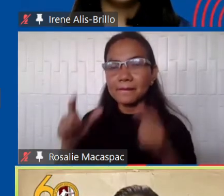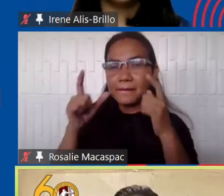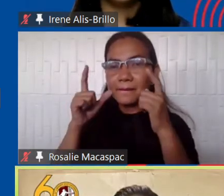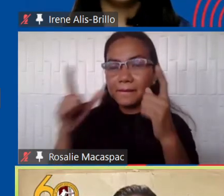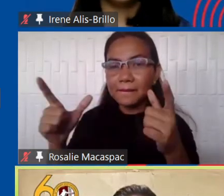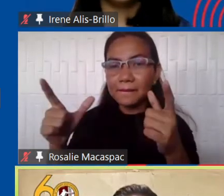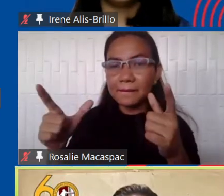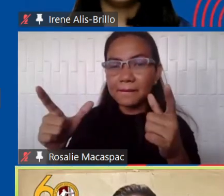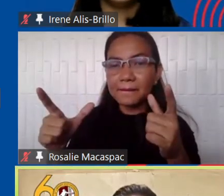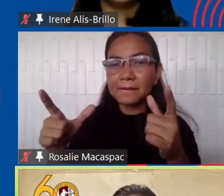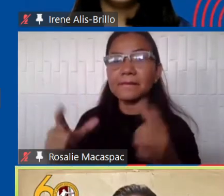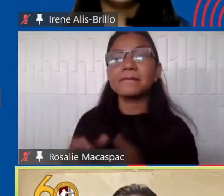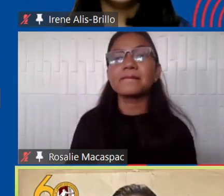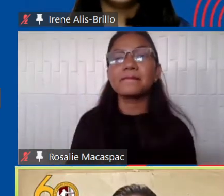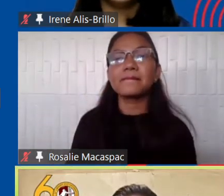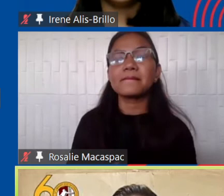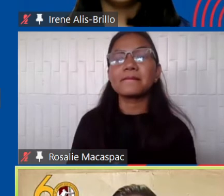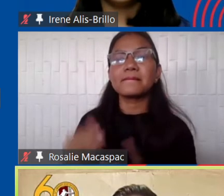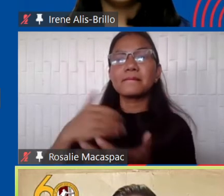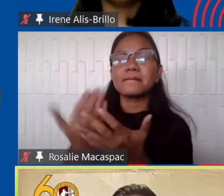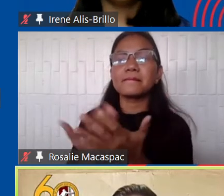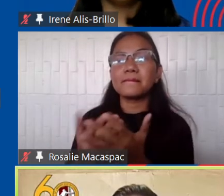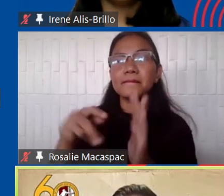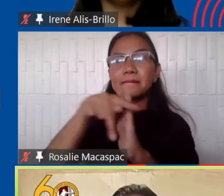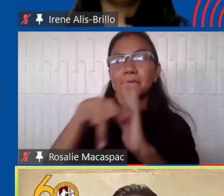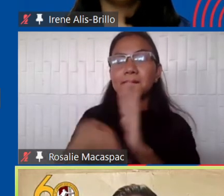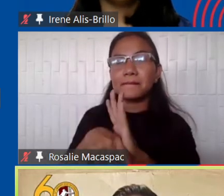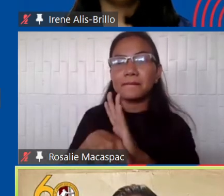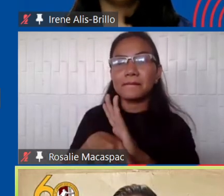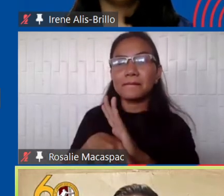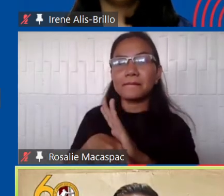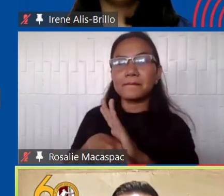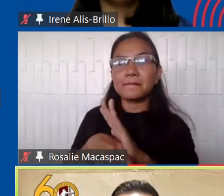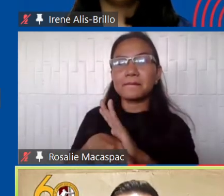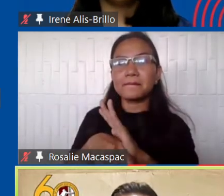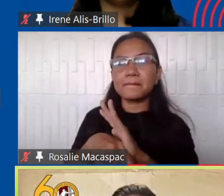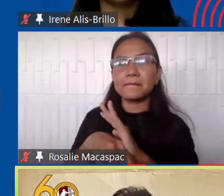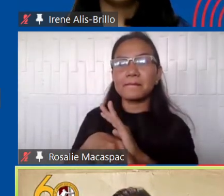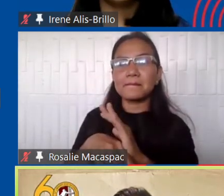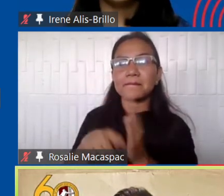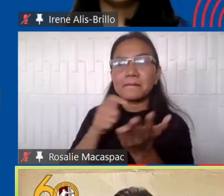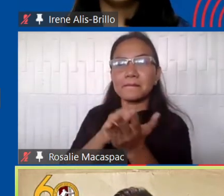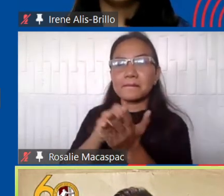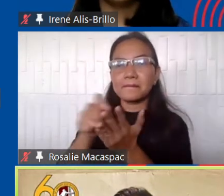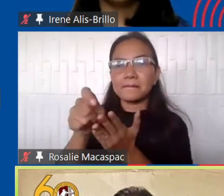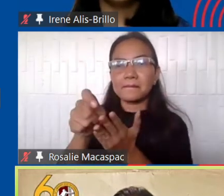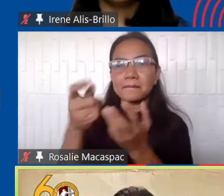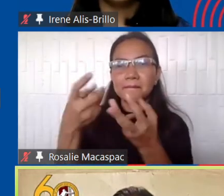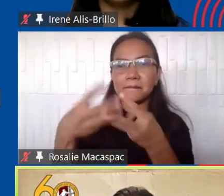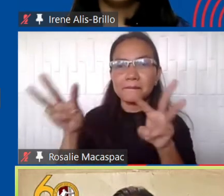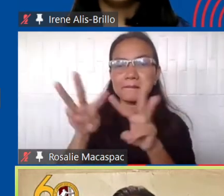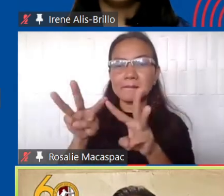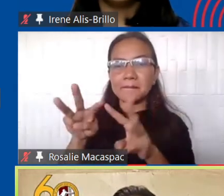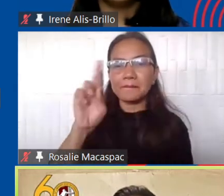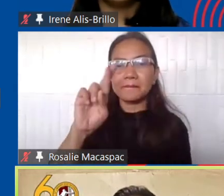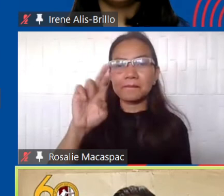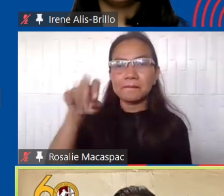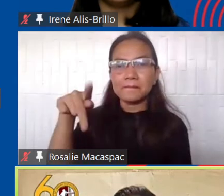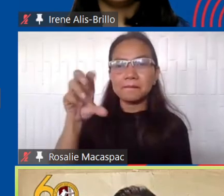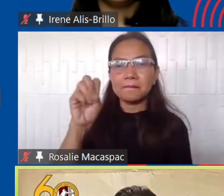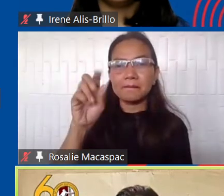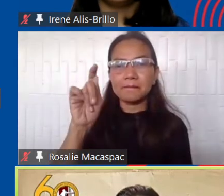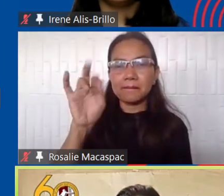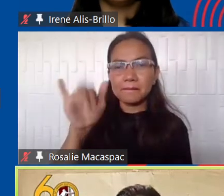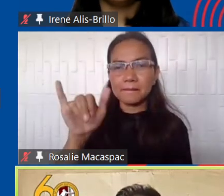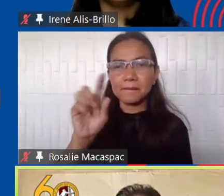seal, some of the standards in looking at trustworthy uh, repository is also looking at what